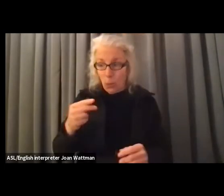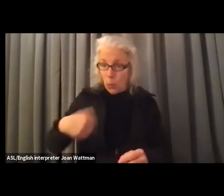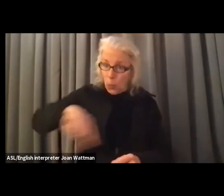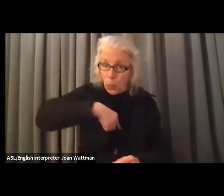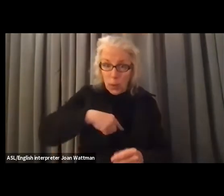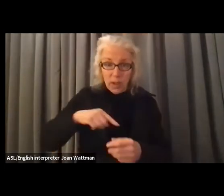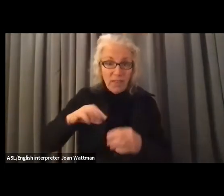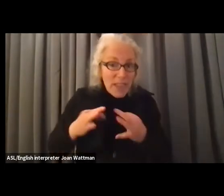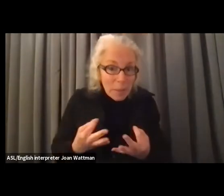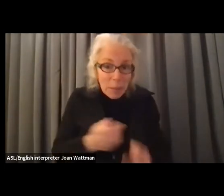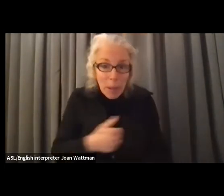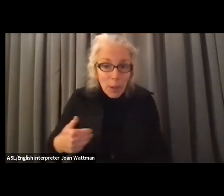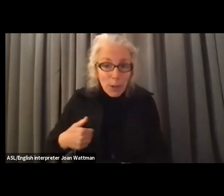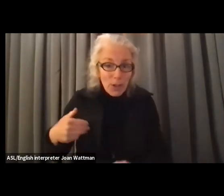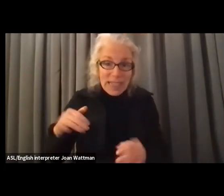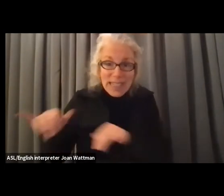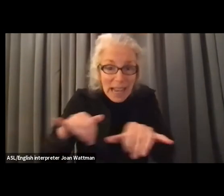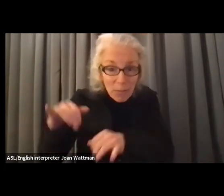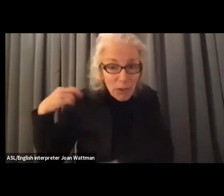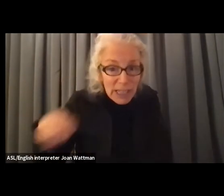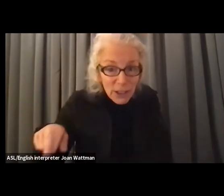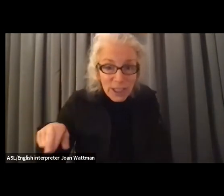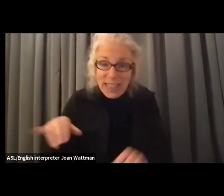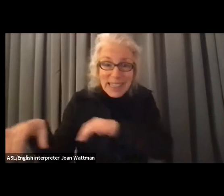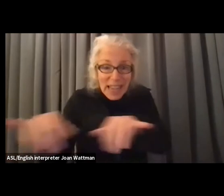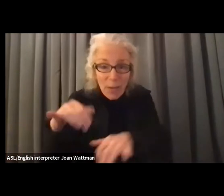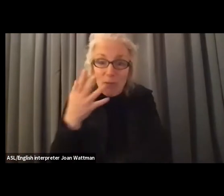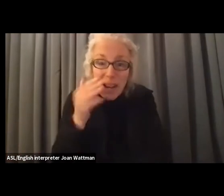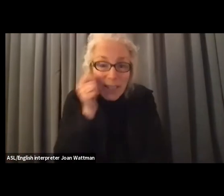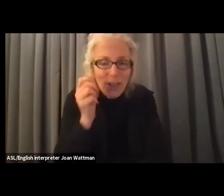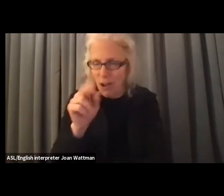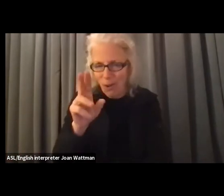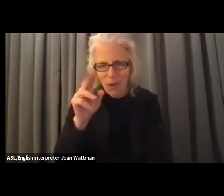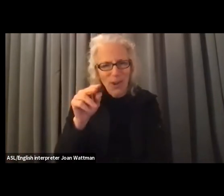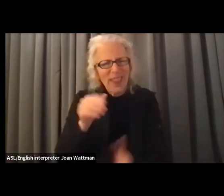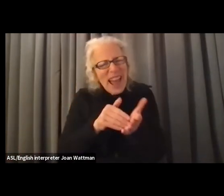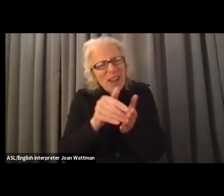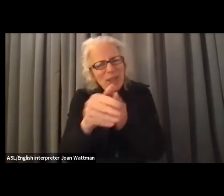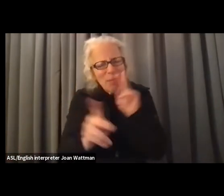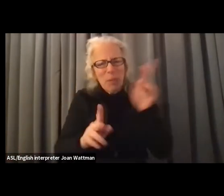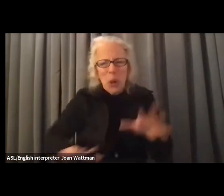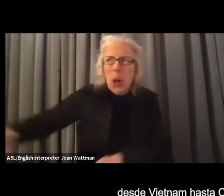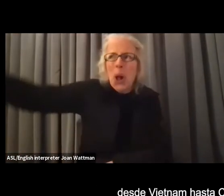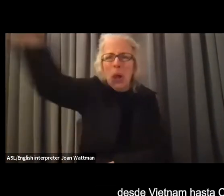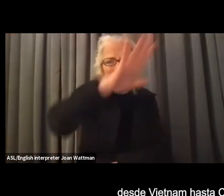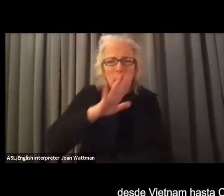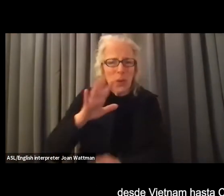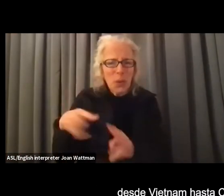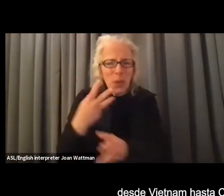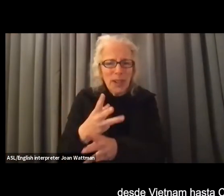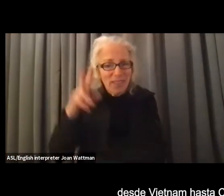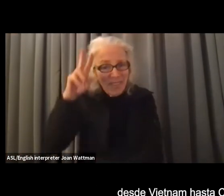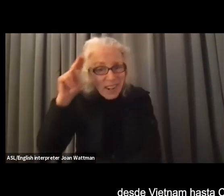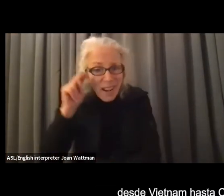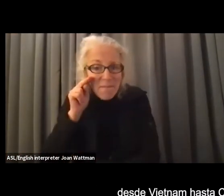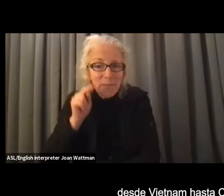no country, religion, or race. Its many thousand members are spread across the continents, from Vietnam